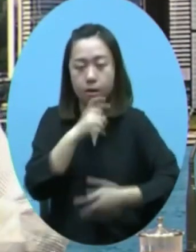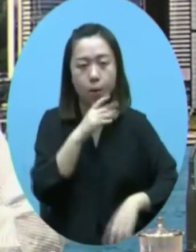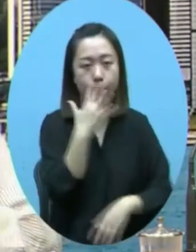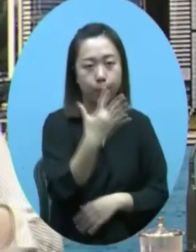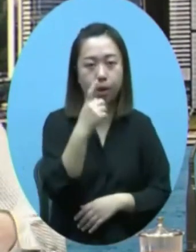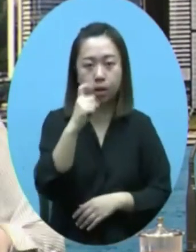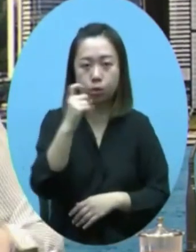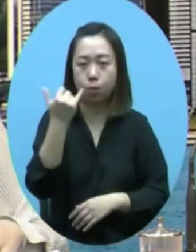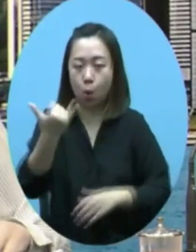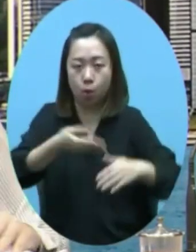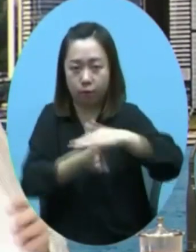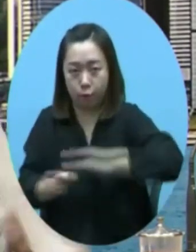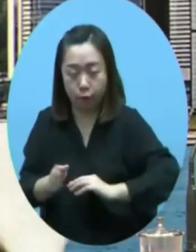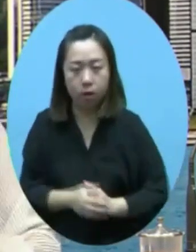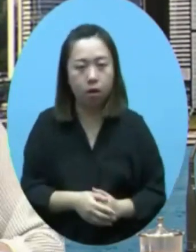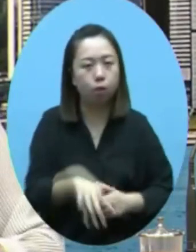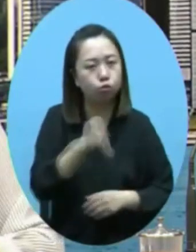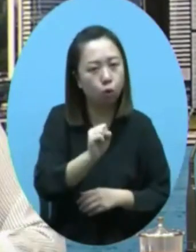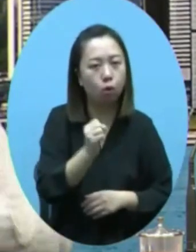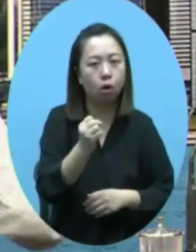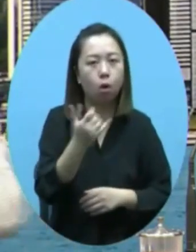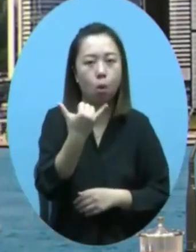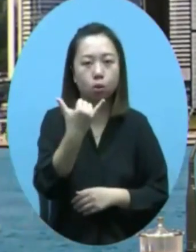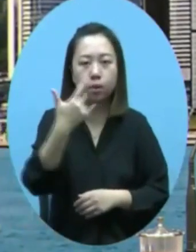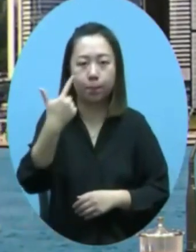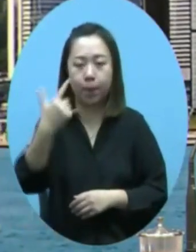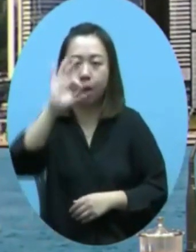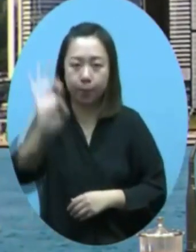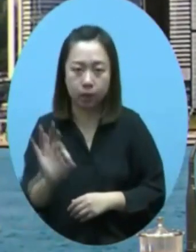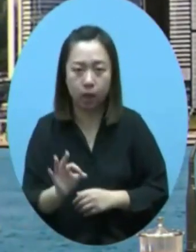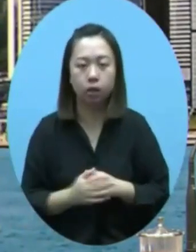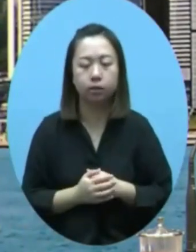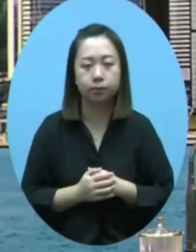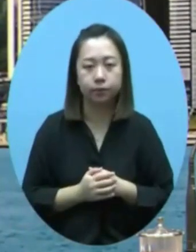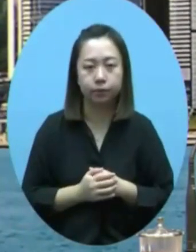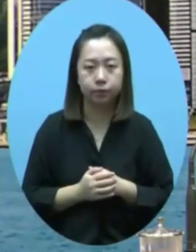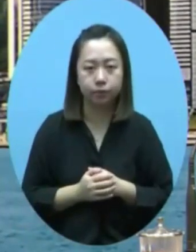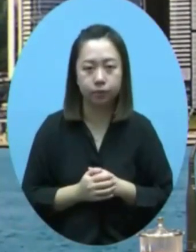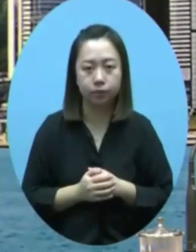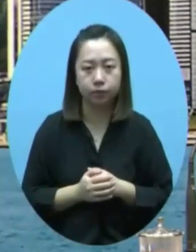wards number 590, usage rate is 68%.